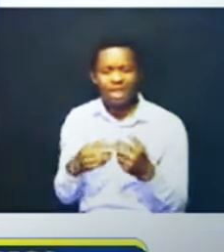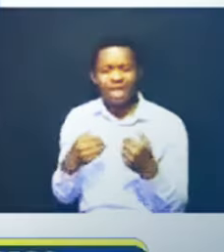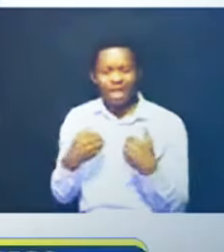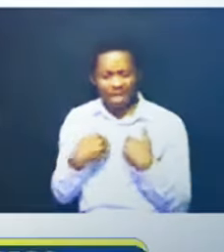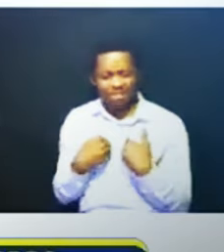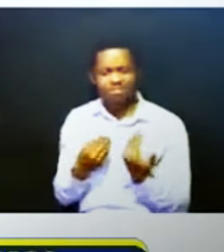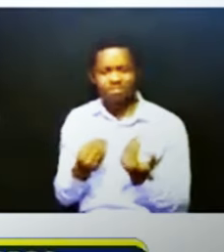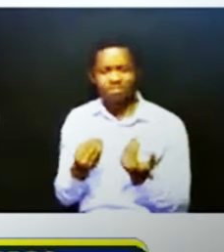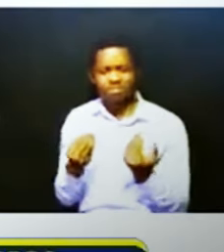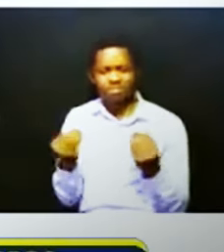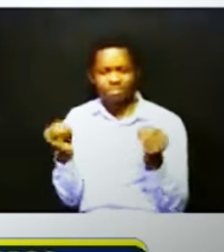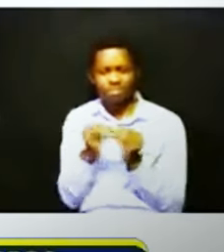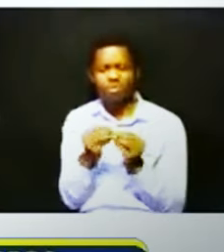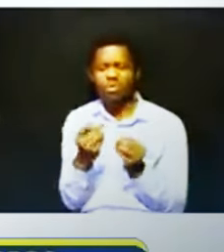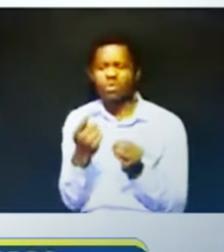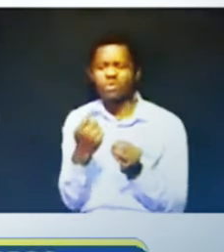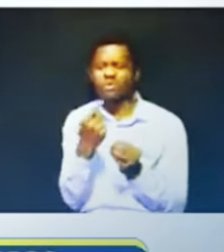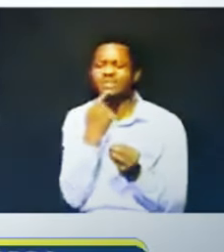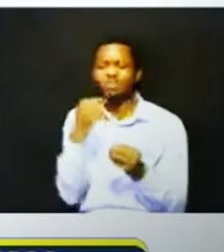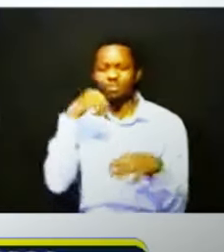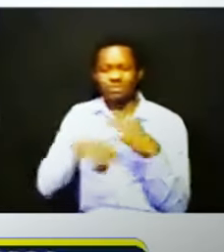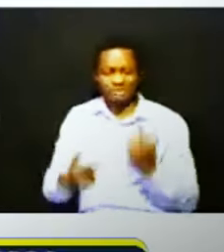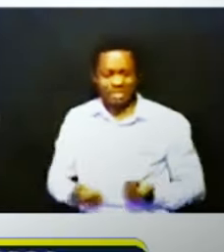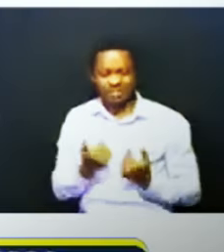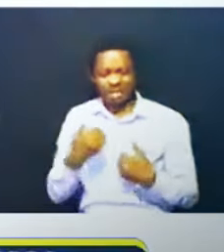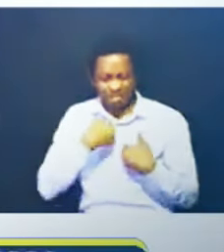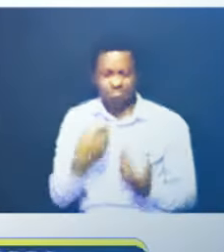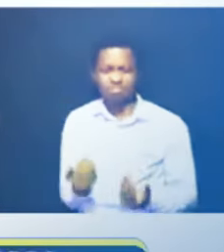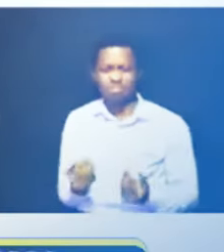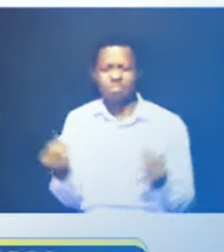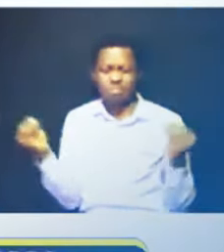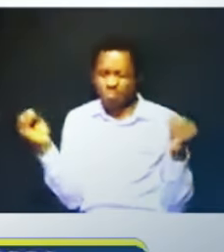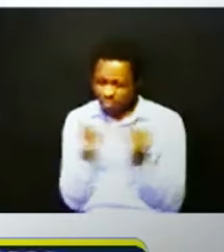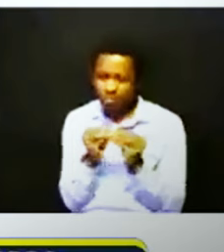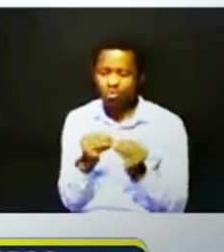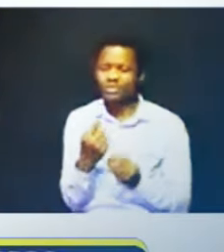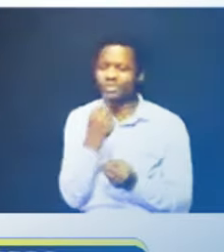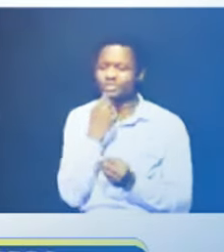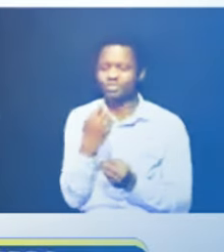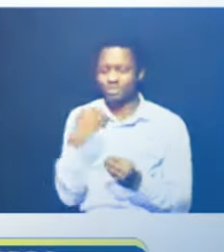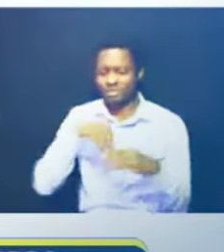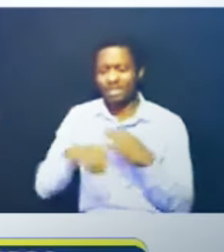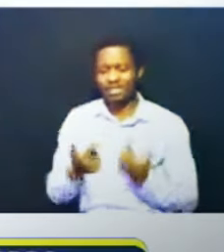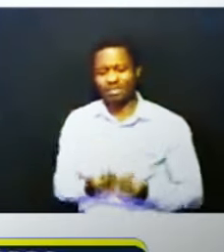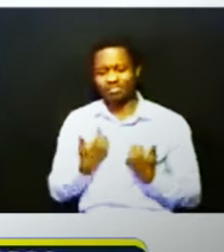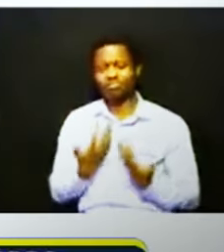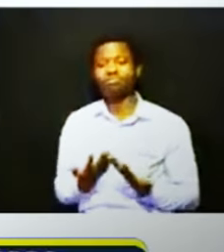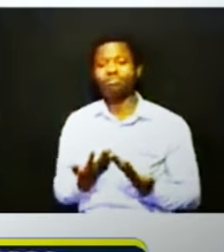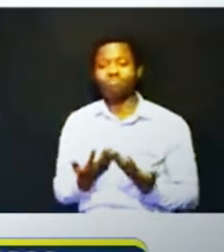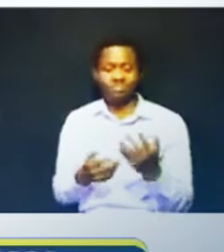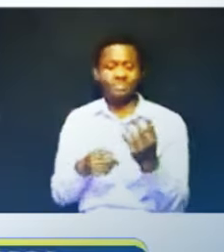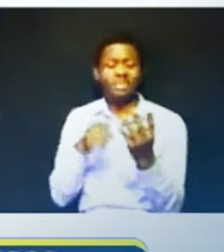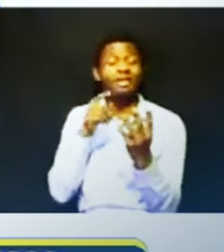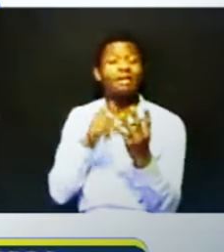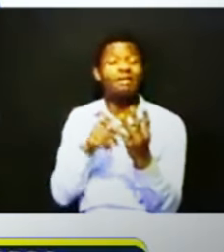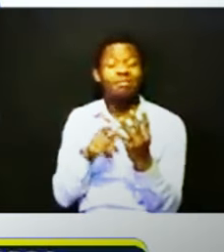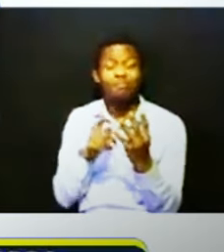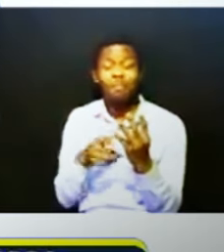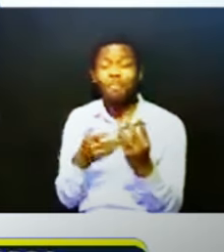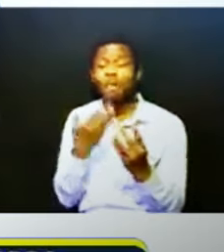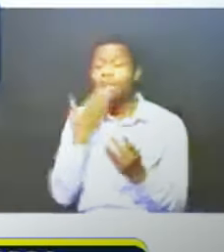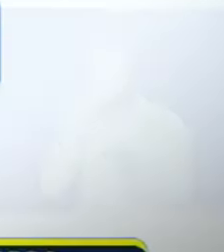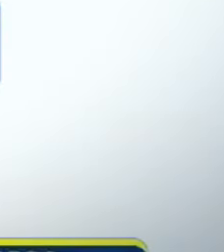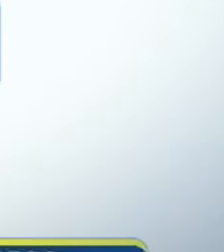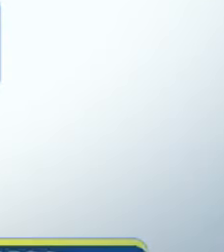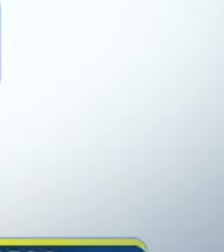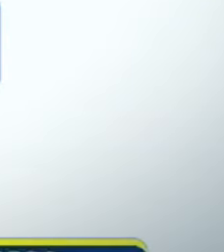major fact of life. And then this one. Bad things happen